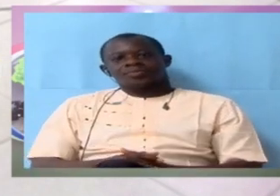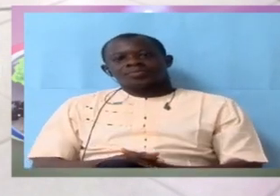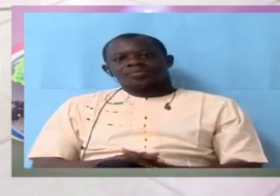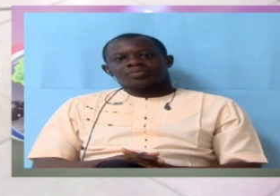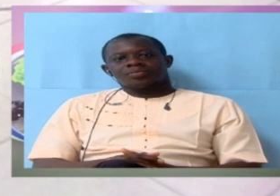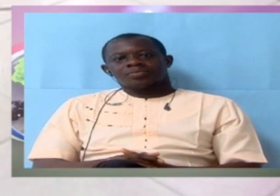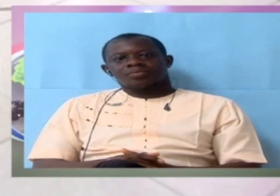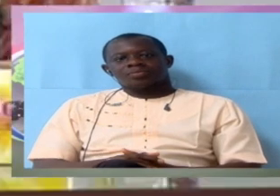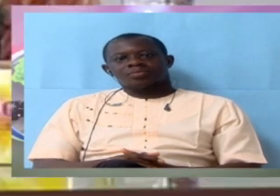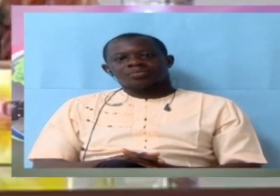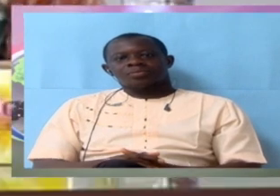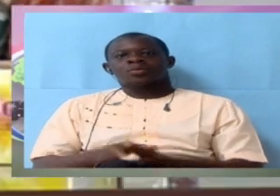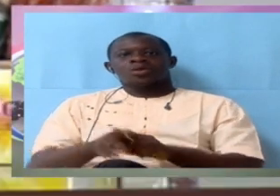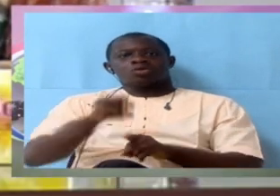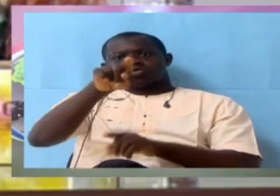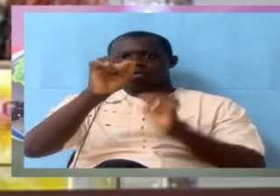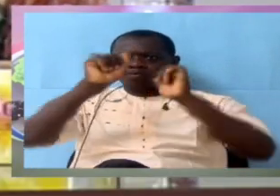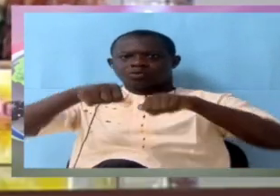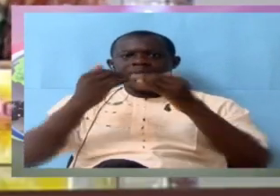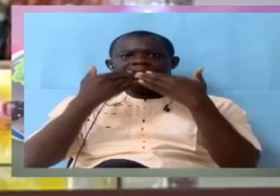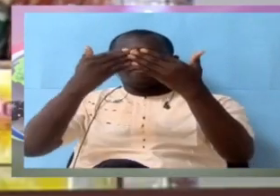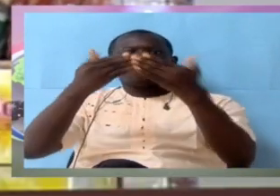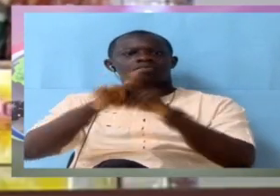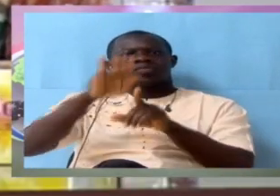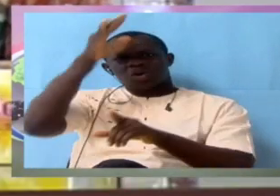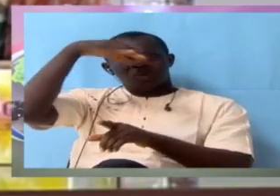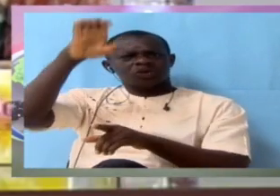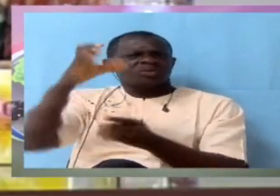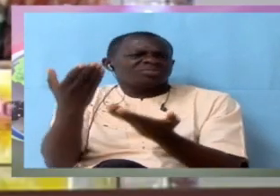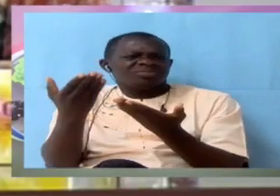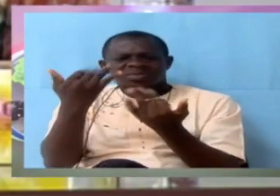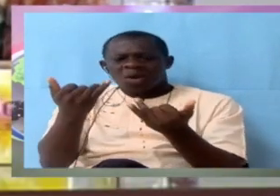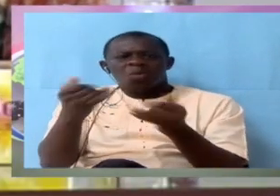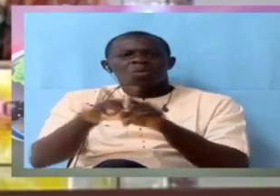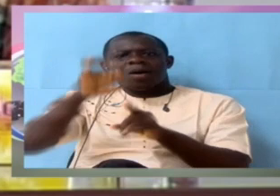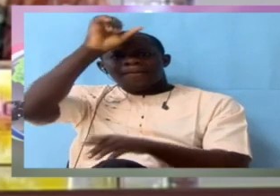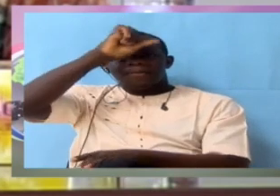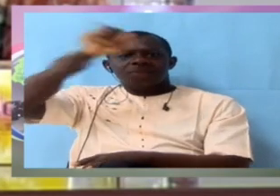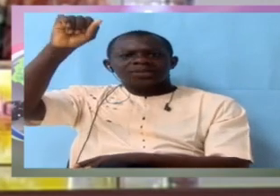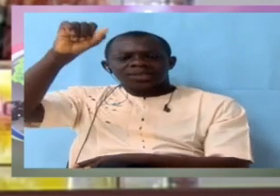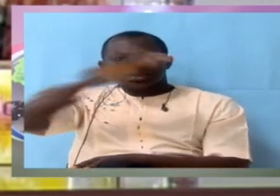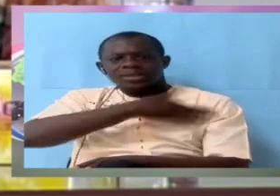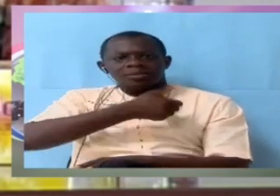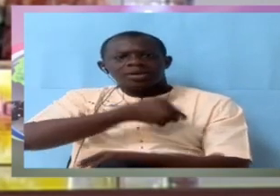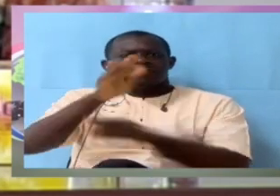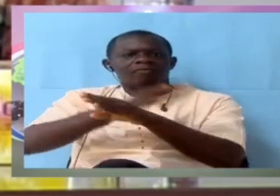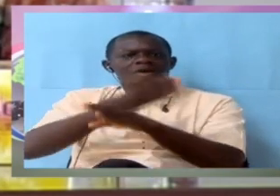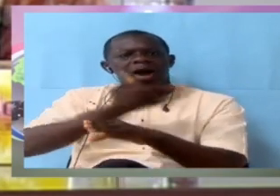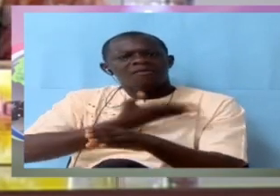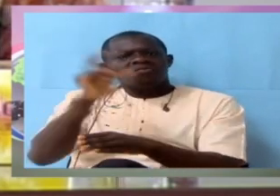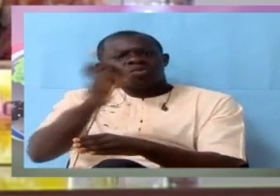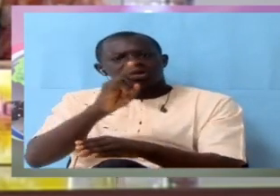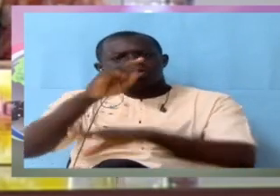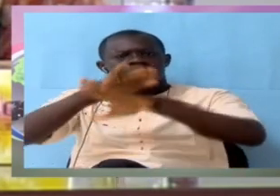Okay. Okay. You shall tell this commission the impact the said Presidential Alternative Treatment had on you and your family.